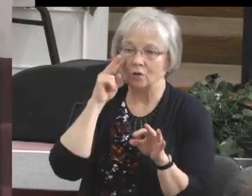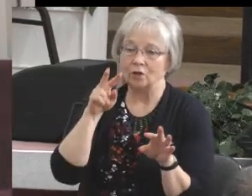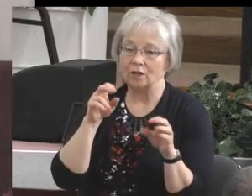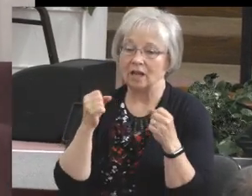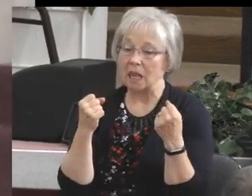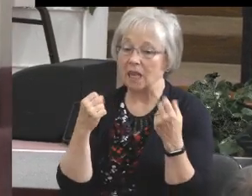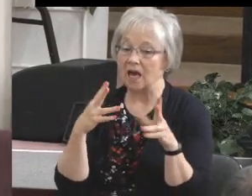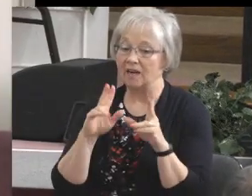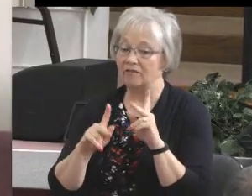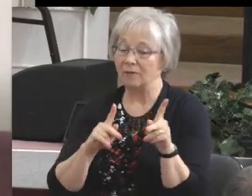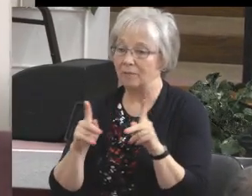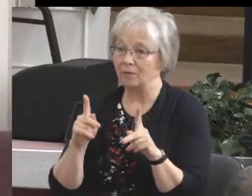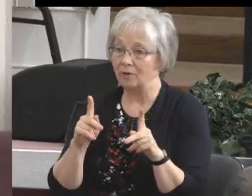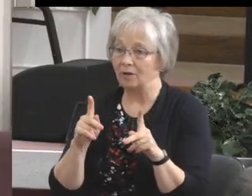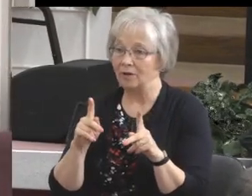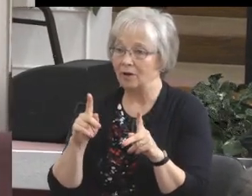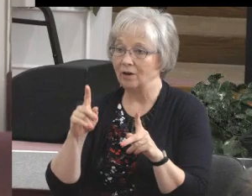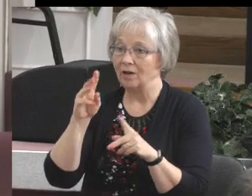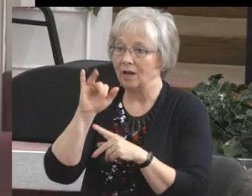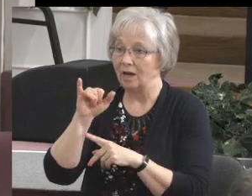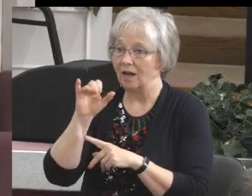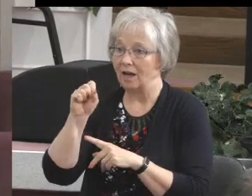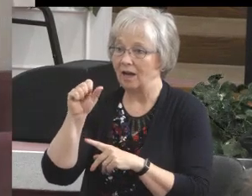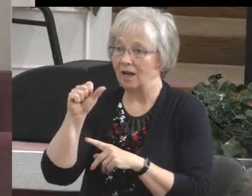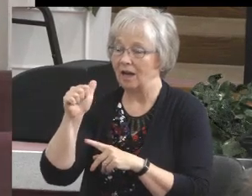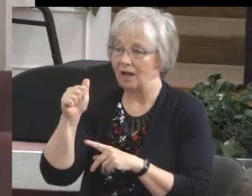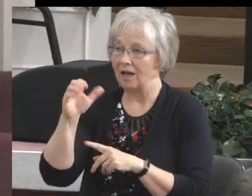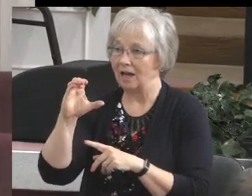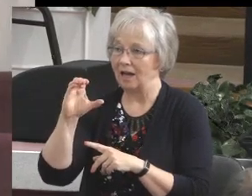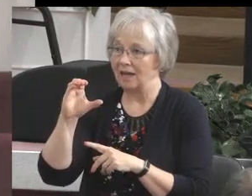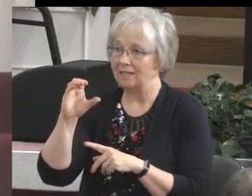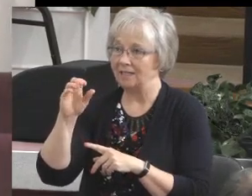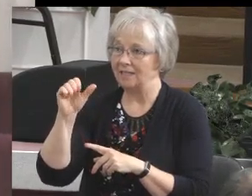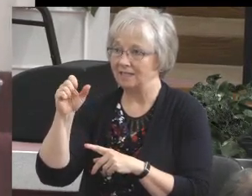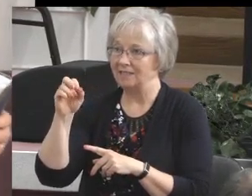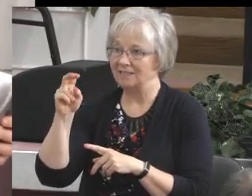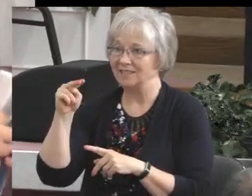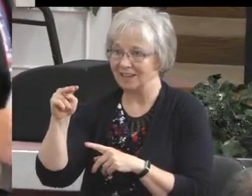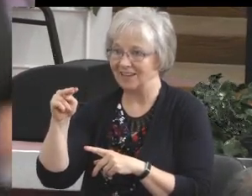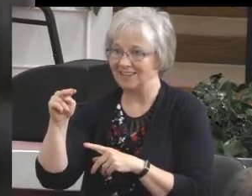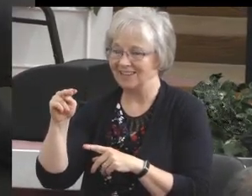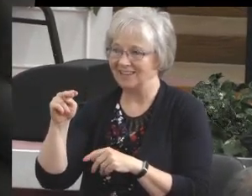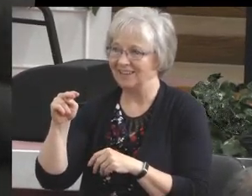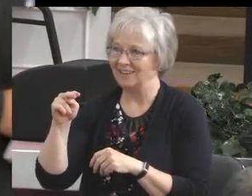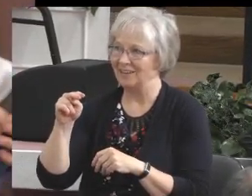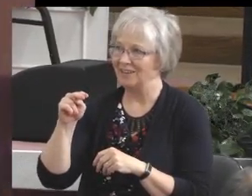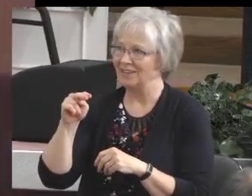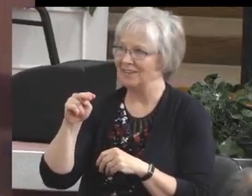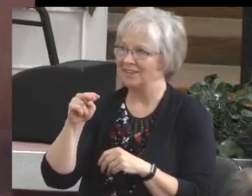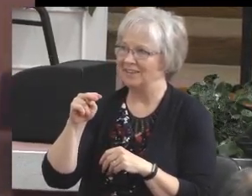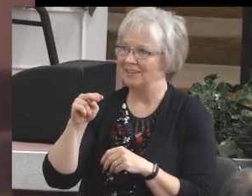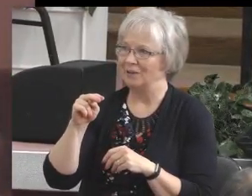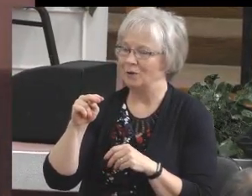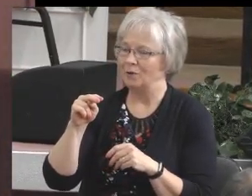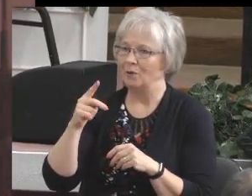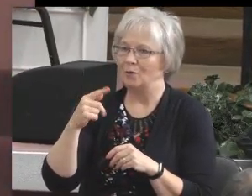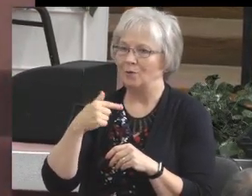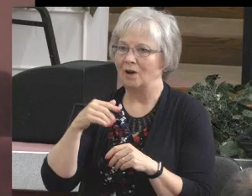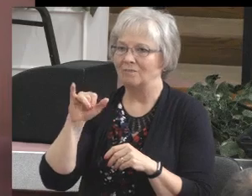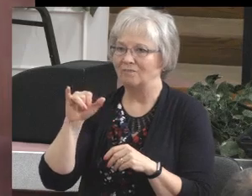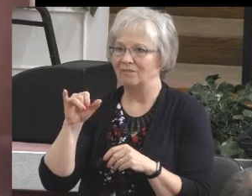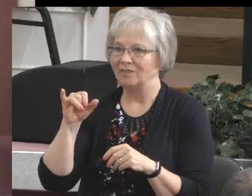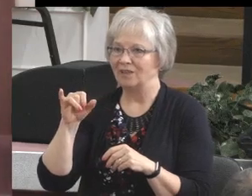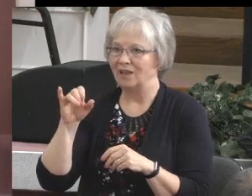lot of sons. Isaacson. If I go back far enough, there was one of my forefathers was